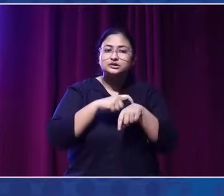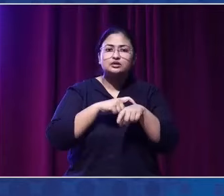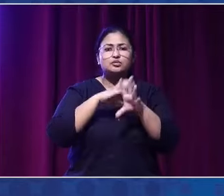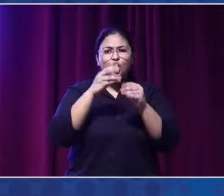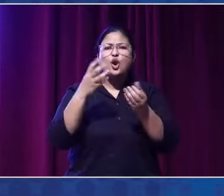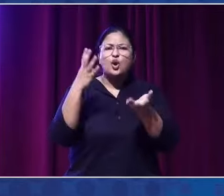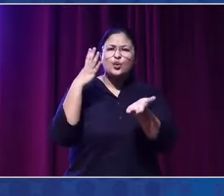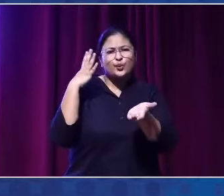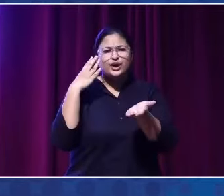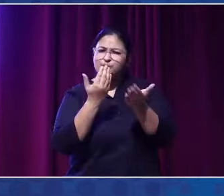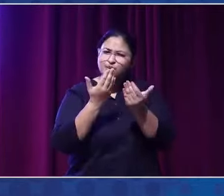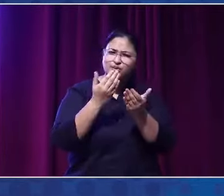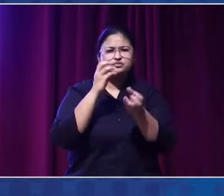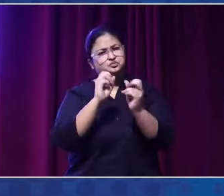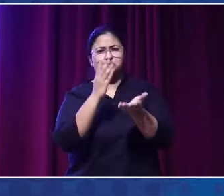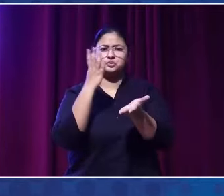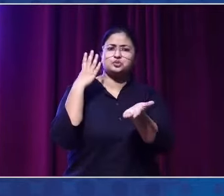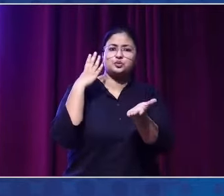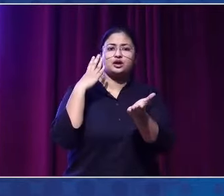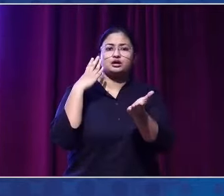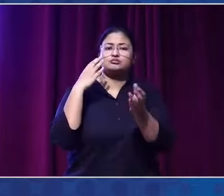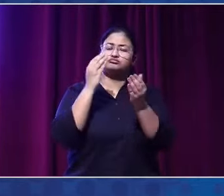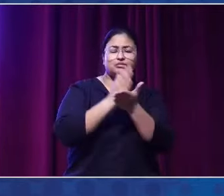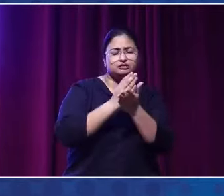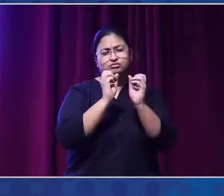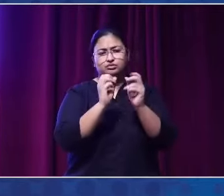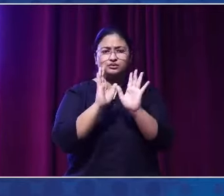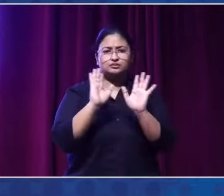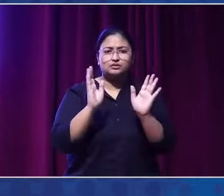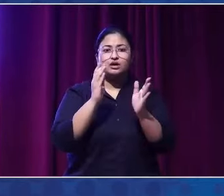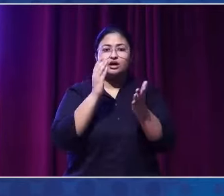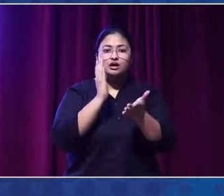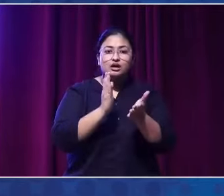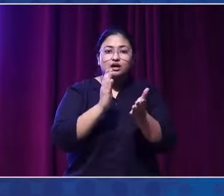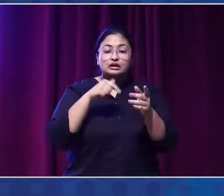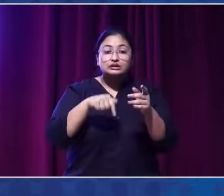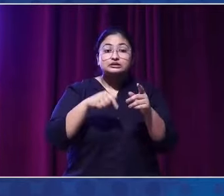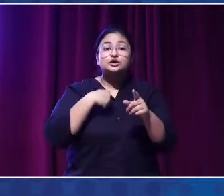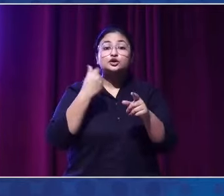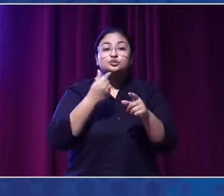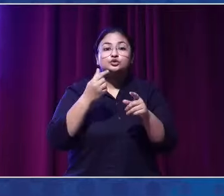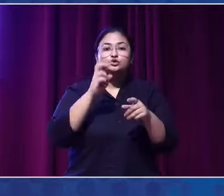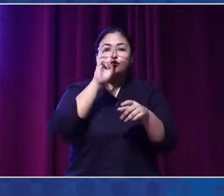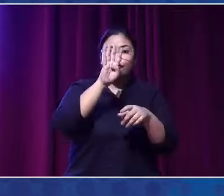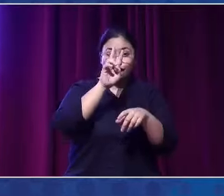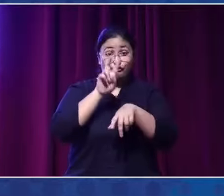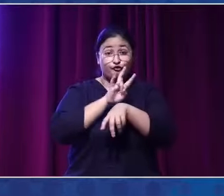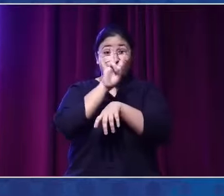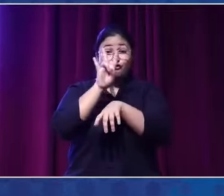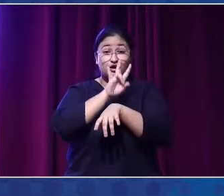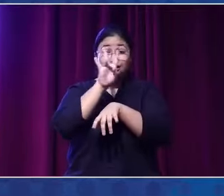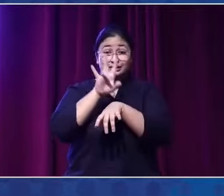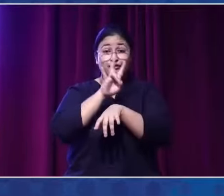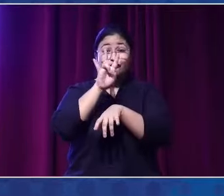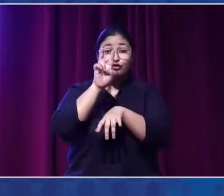wait. This was the principle. Chhod do, band kar do. Humne kya principle is baar apnaya? 48 hours mein, whatever can